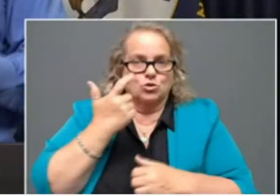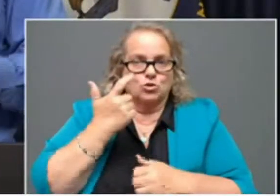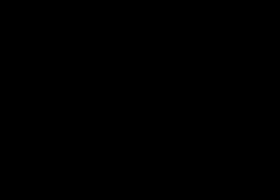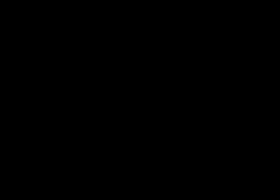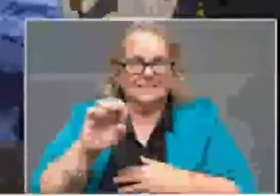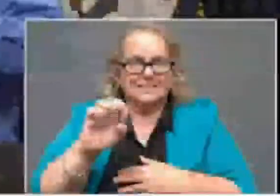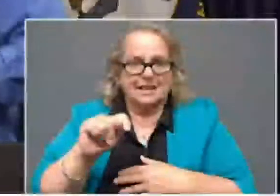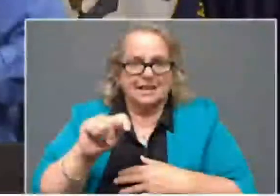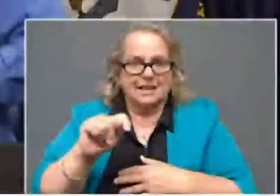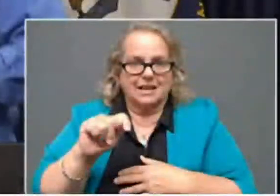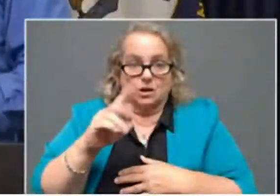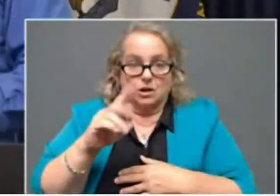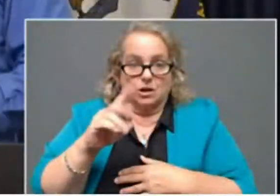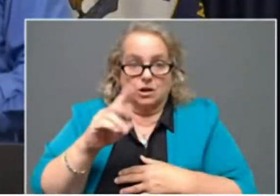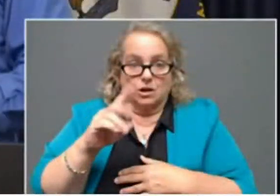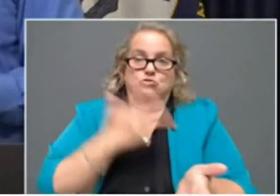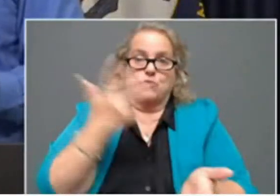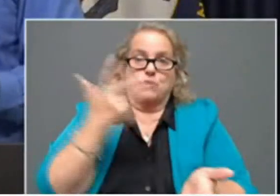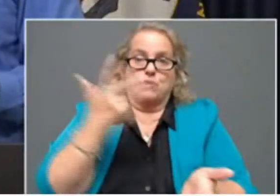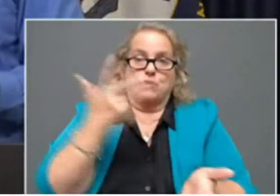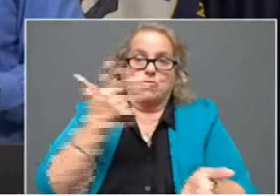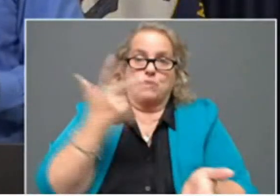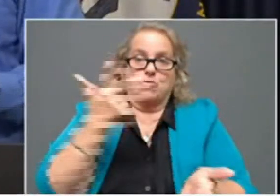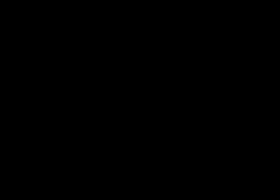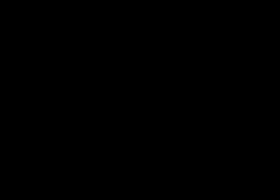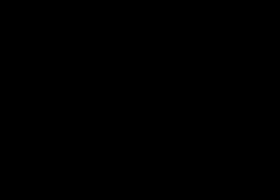tripling 3 weeks in a row. And in Kentucky,